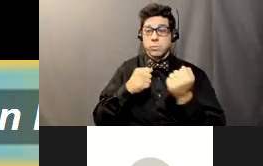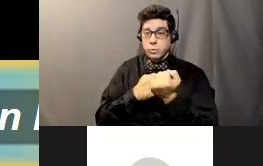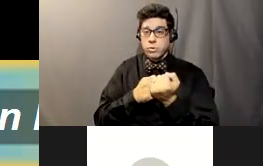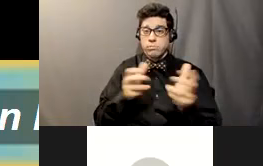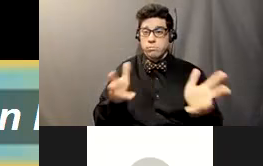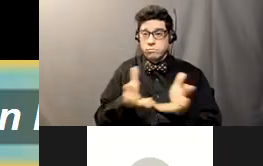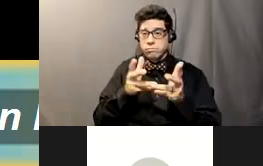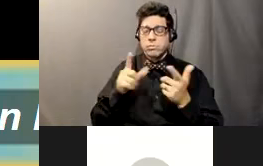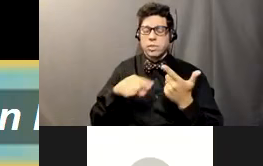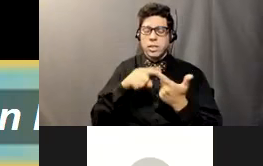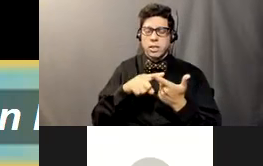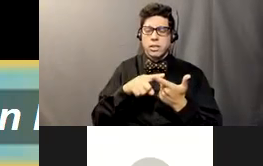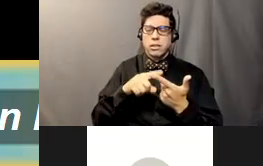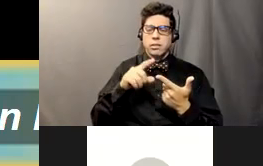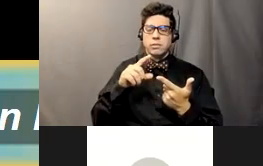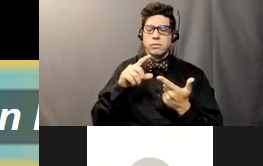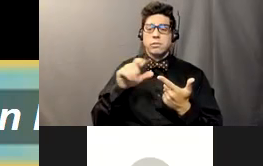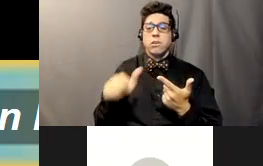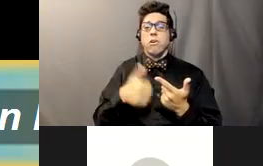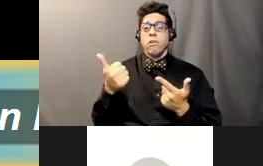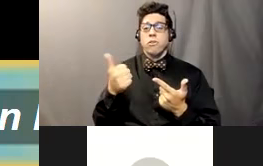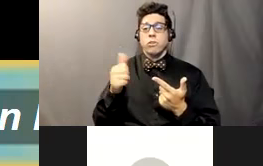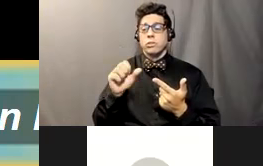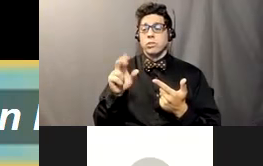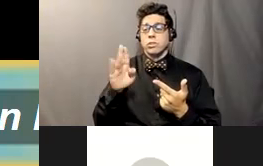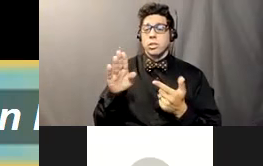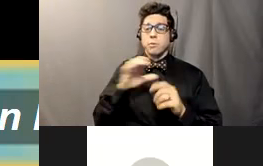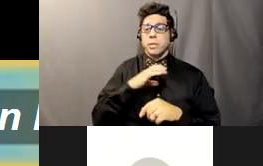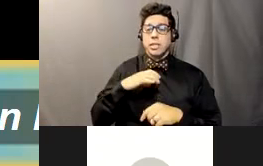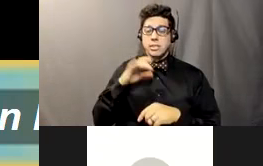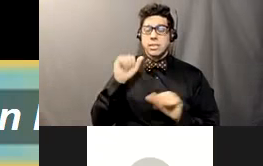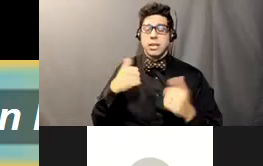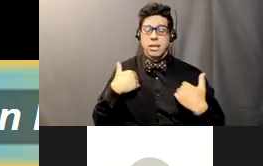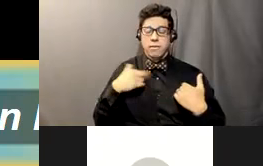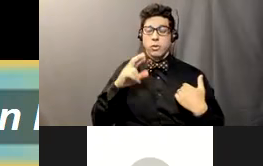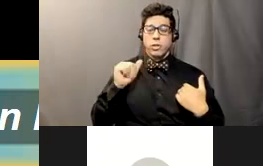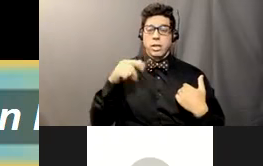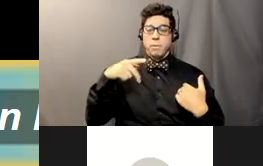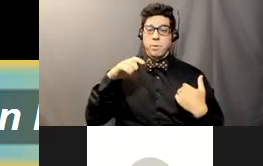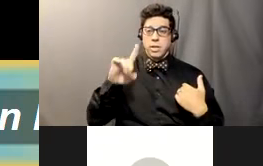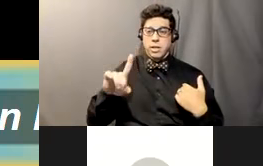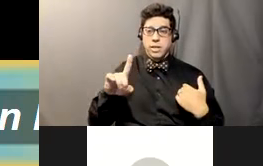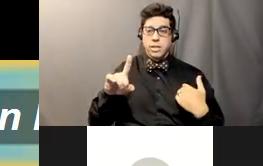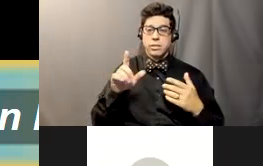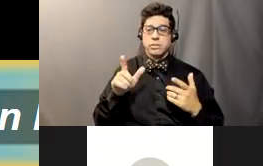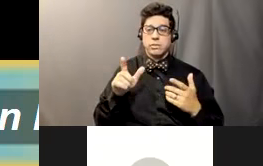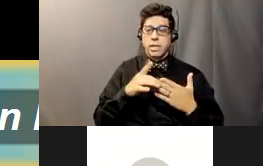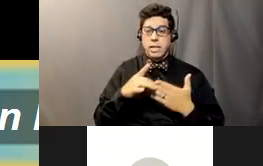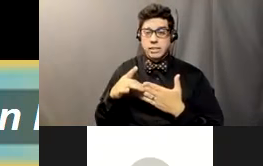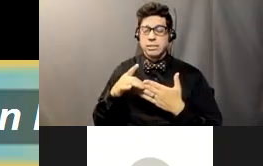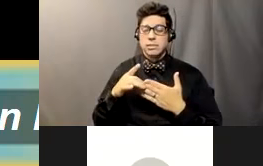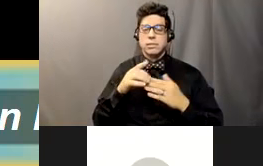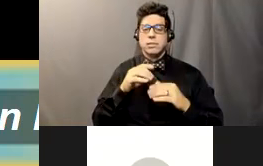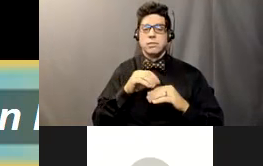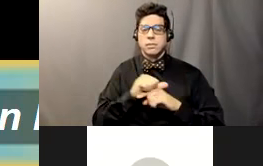develop a way that other subcommittees can receive rapid guidance in the area of safe messaging, safe and effective